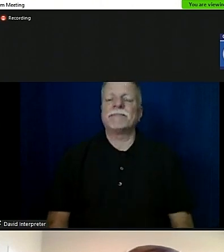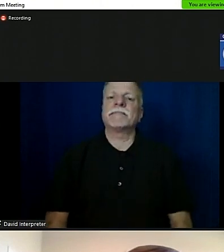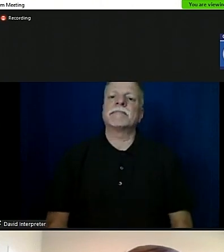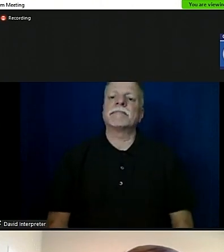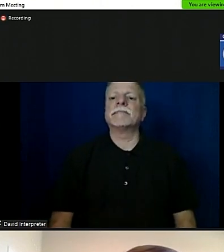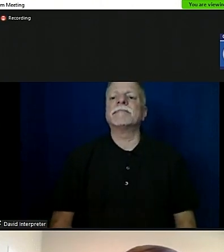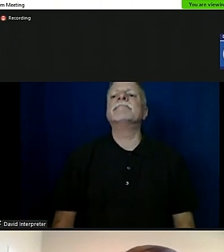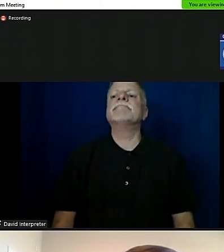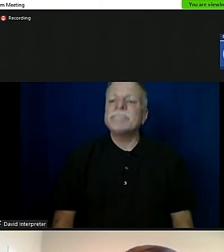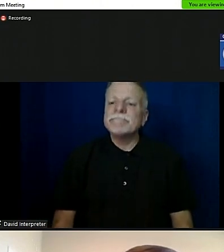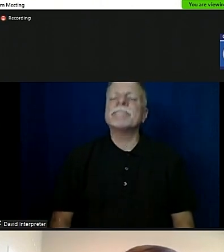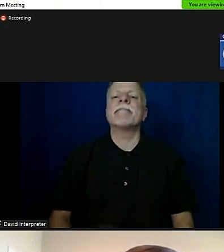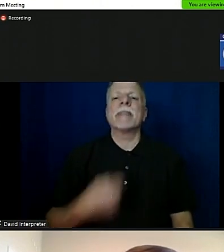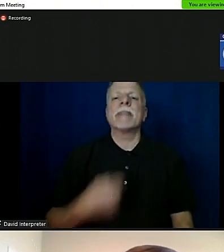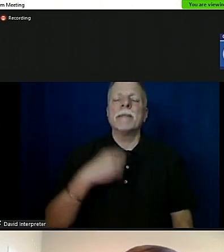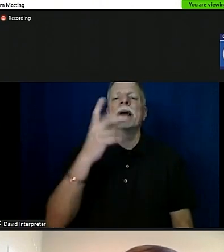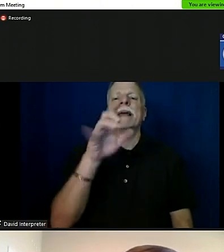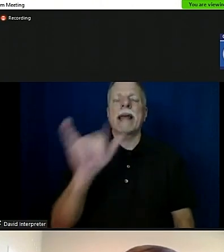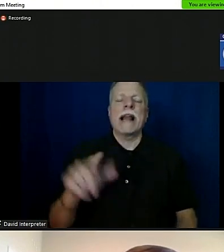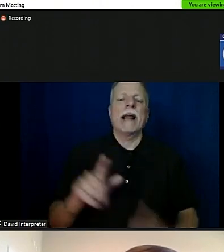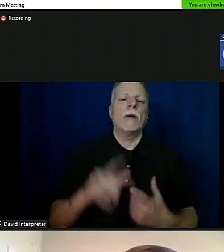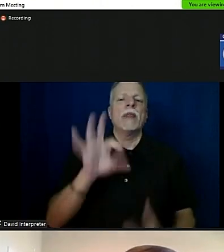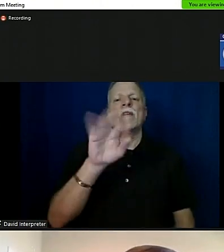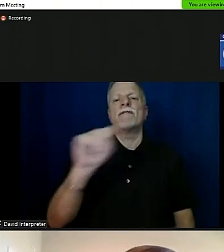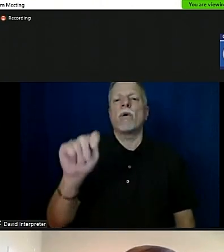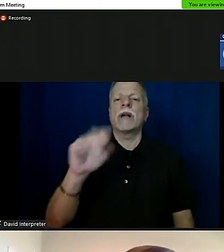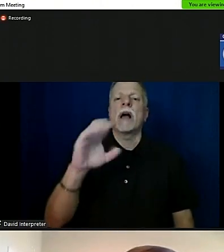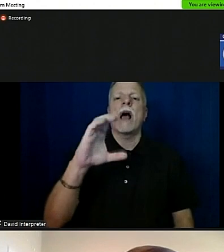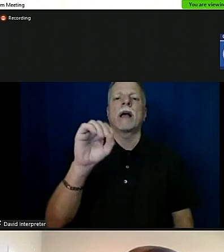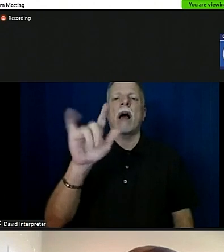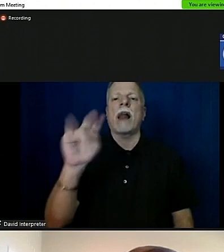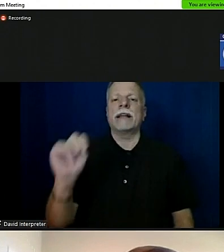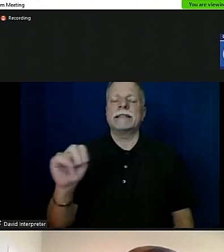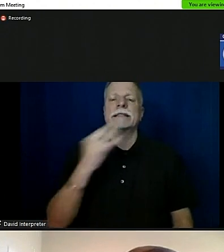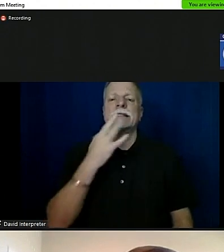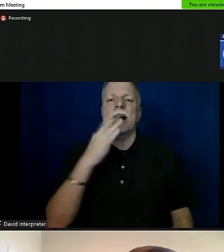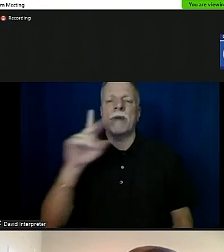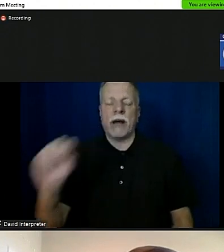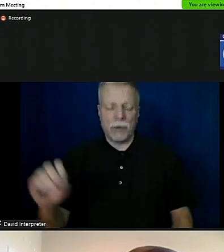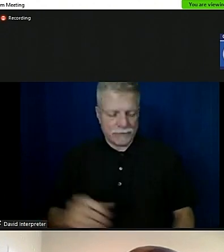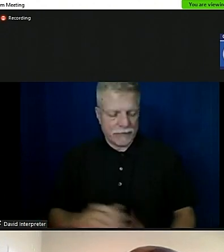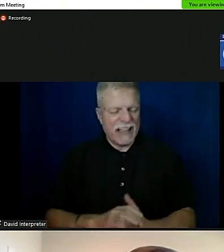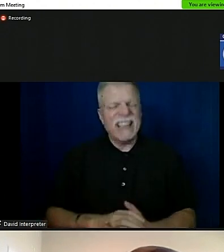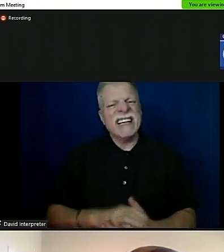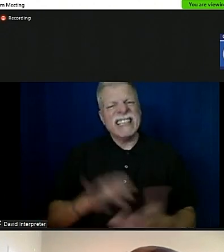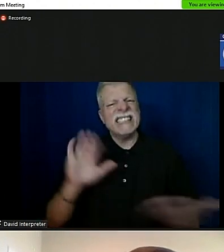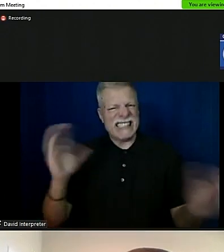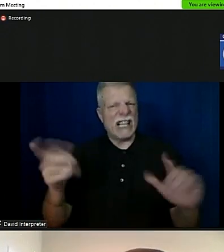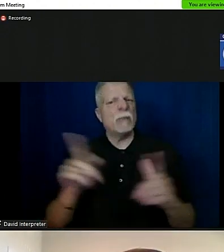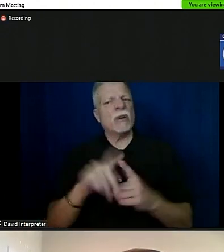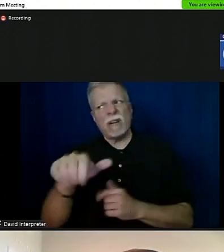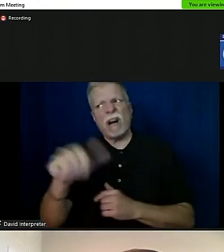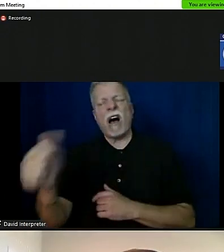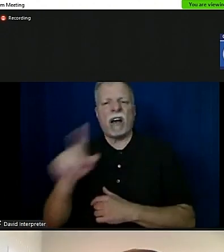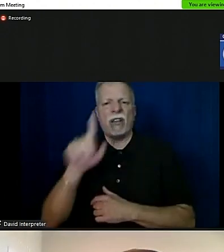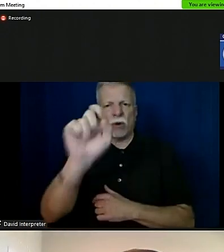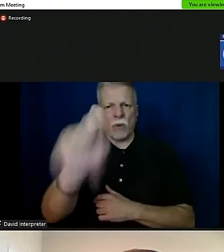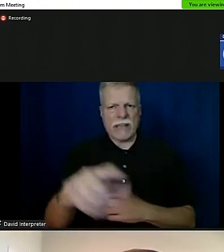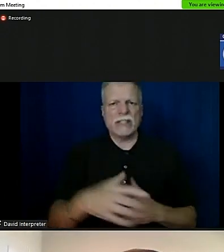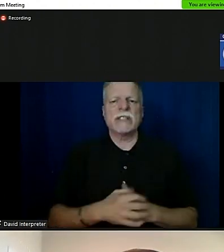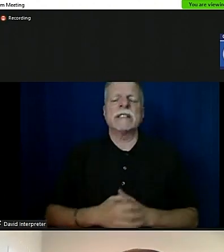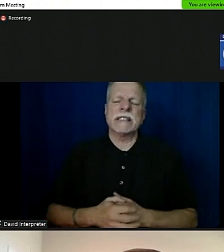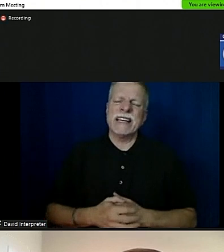Yeah, this is Kelly Lyle with the Fort Collins, Colorado. And kind of along those same lines as what Jacqueline was just asking, was there any thought